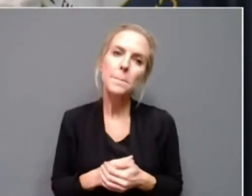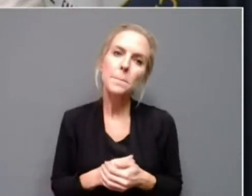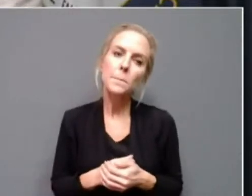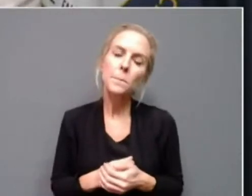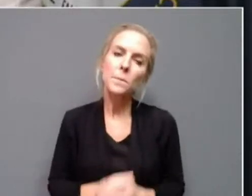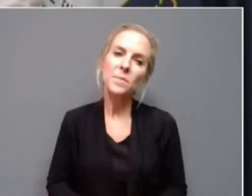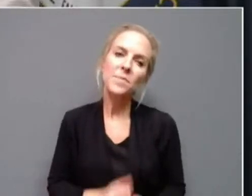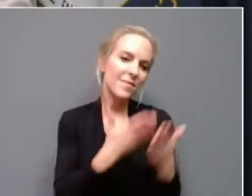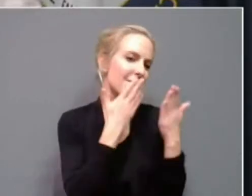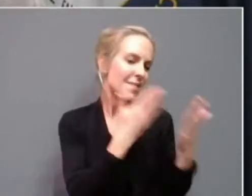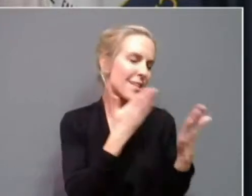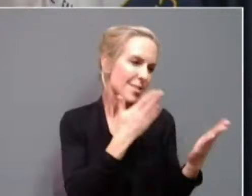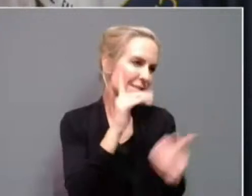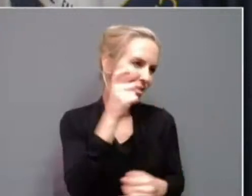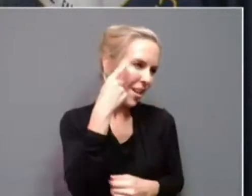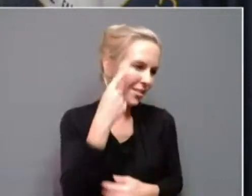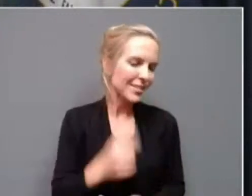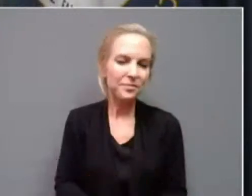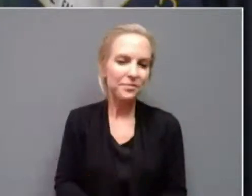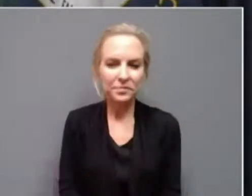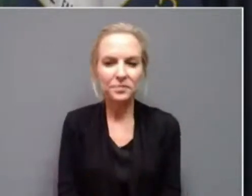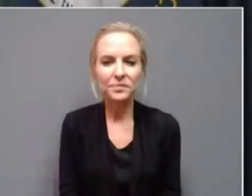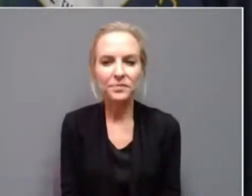Thank you, Governor.